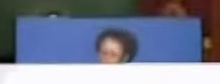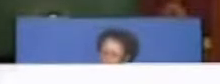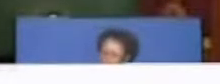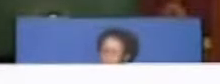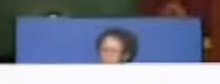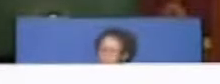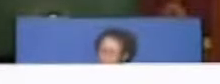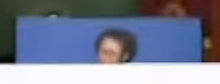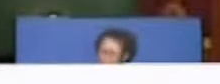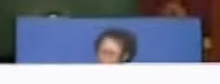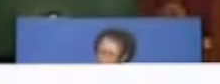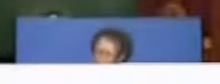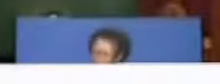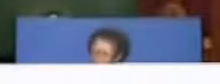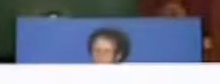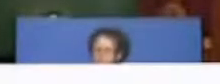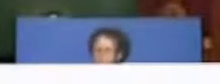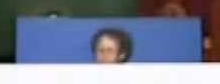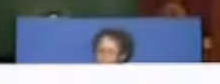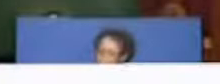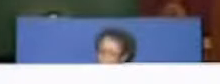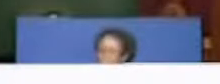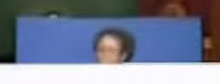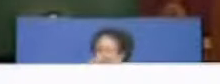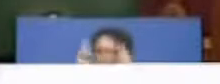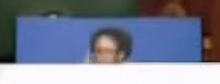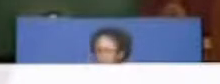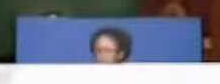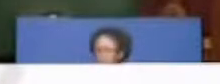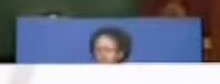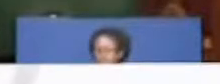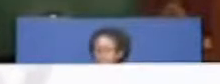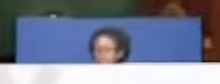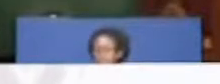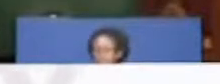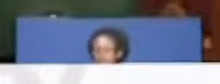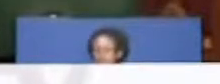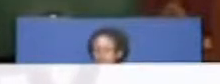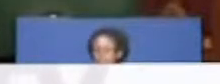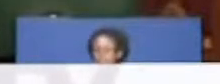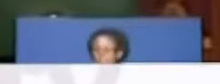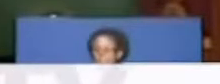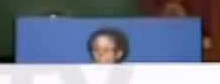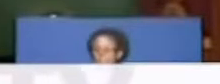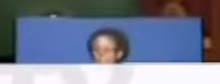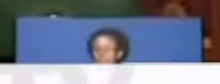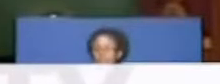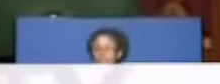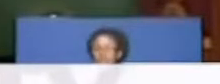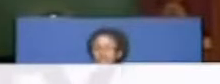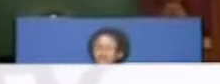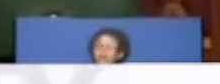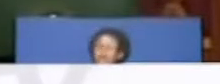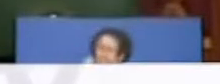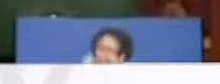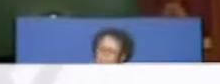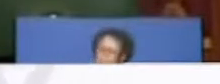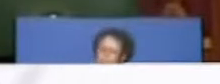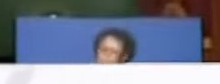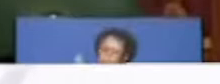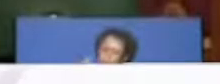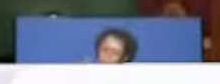for rolling out the universal health coverage outreach. But of equal importance, our